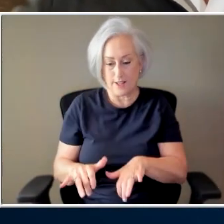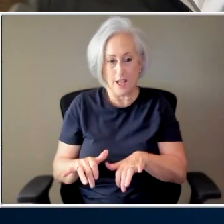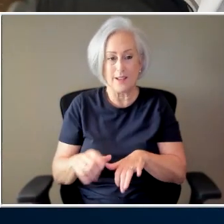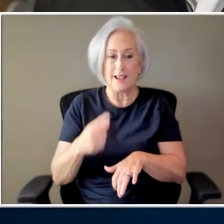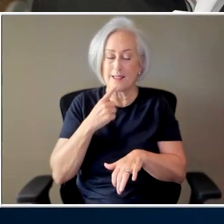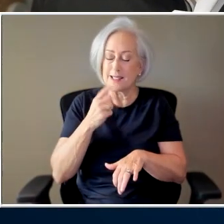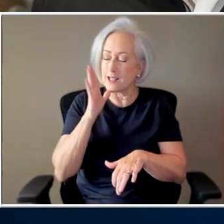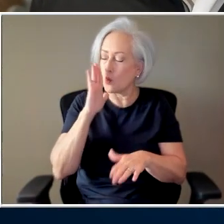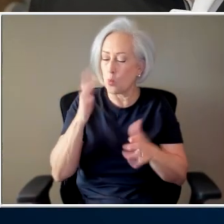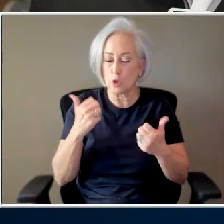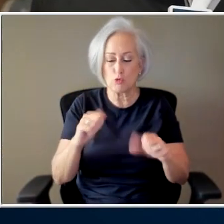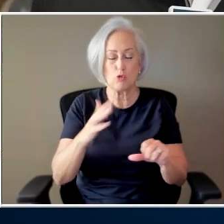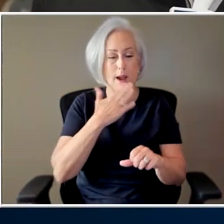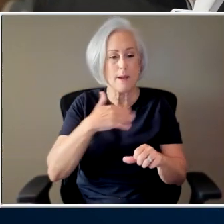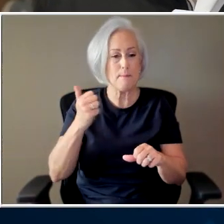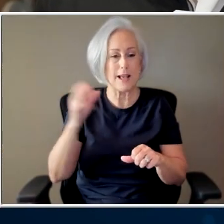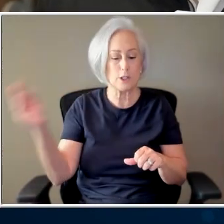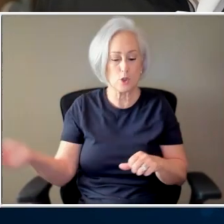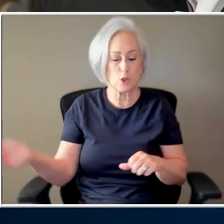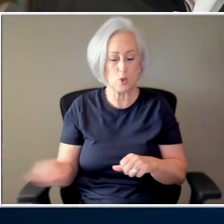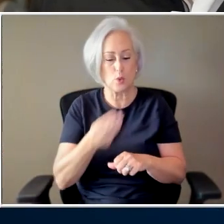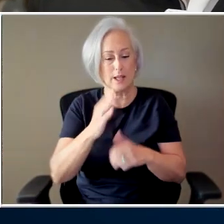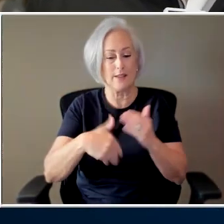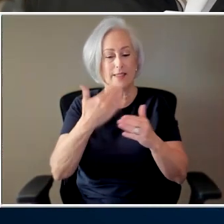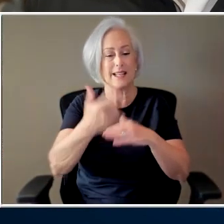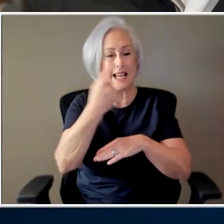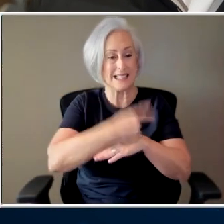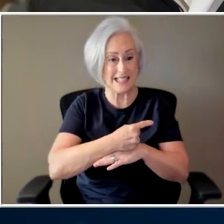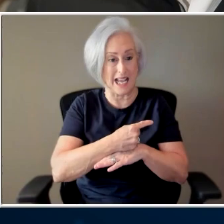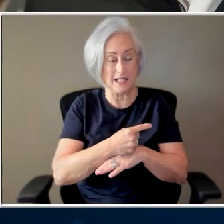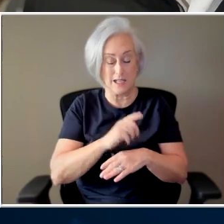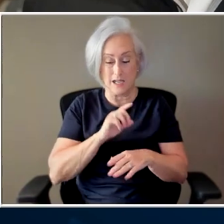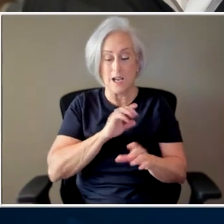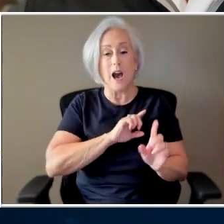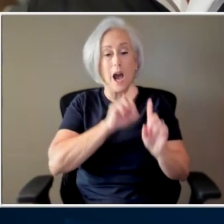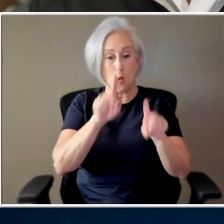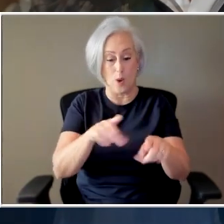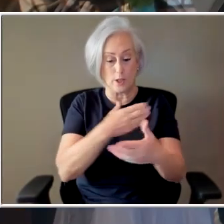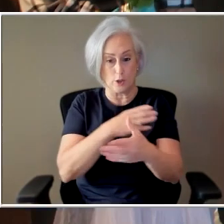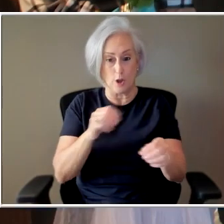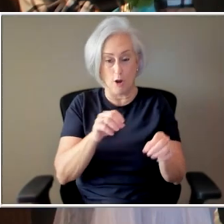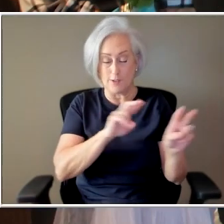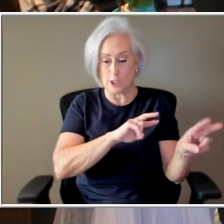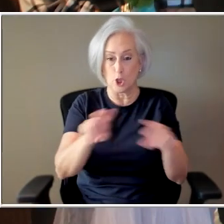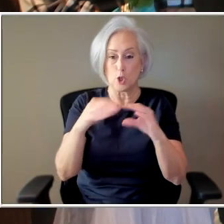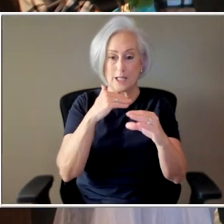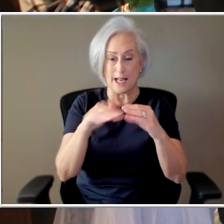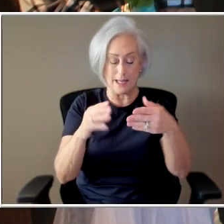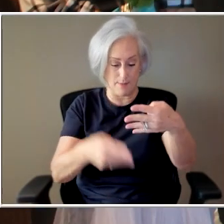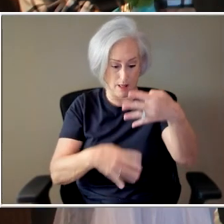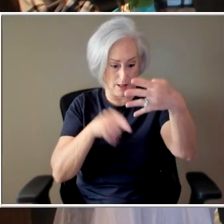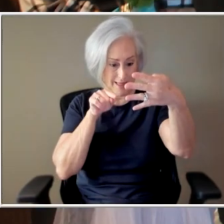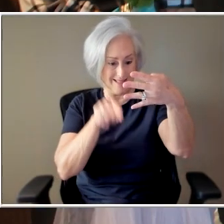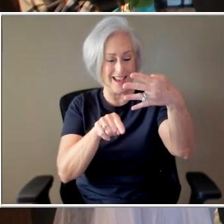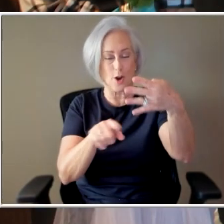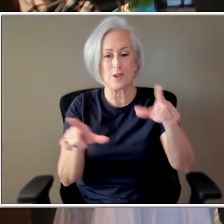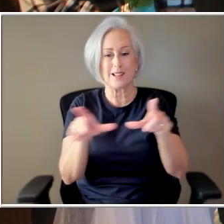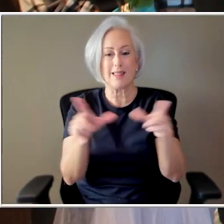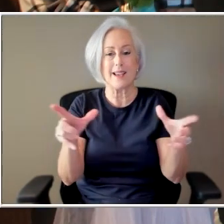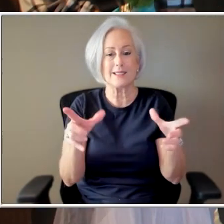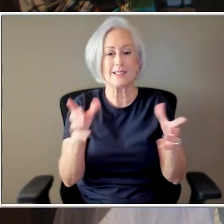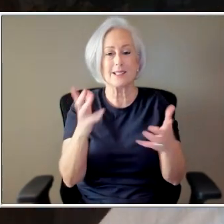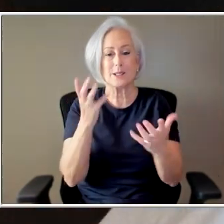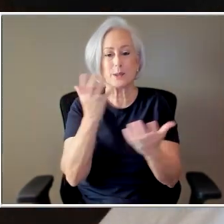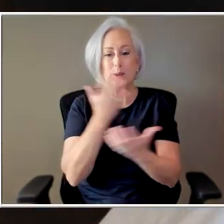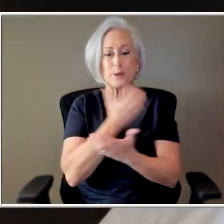day. I got back to my office after we got done. I looked at my email, and there it was. Wow, that is really impressive. Yeah, what stands